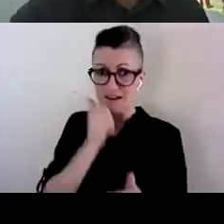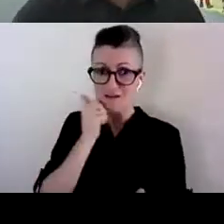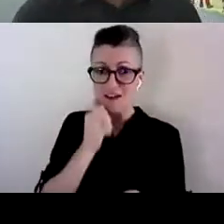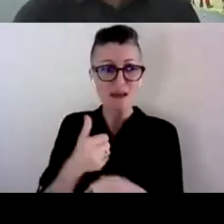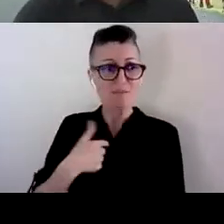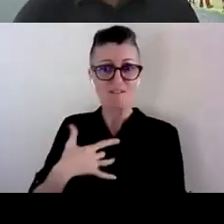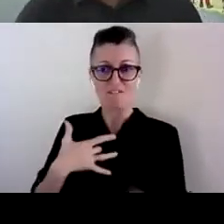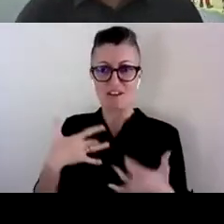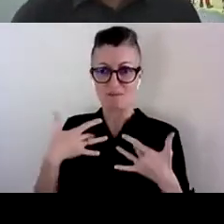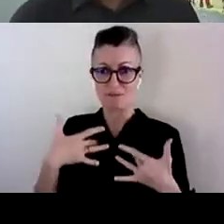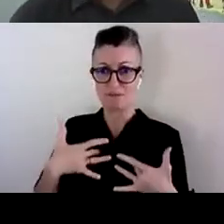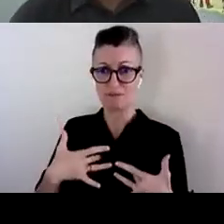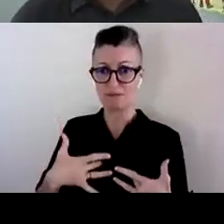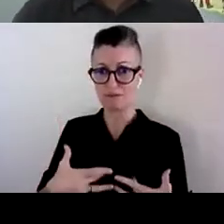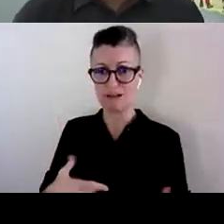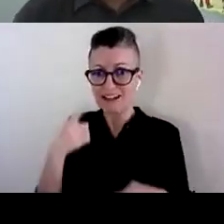lose sleep because of that too.